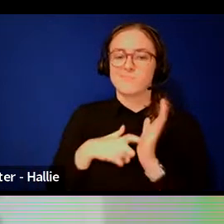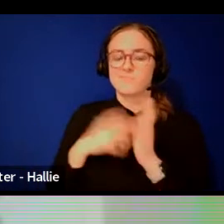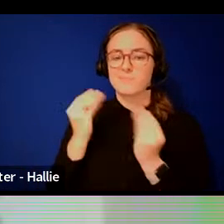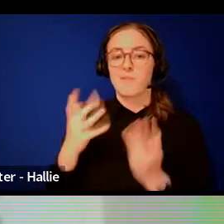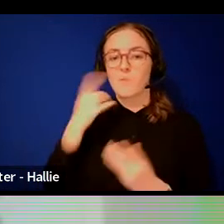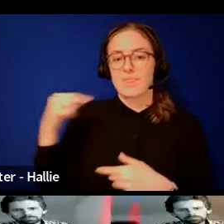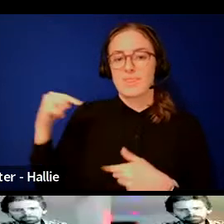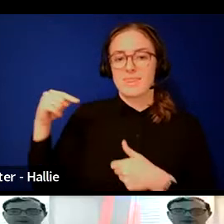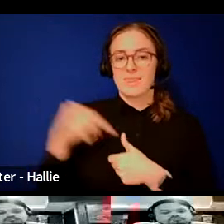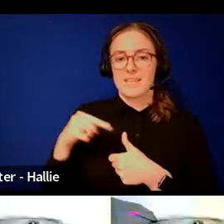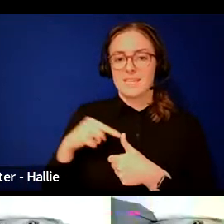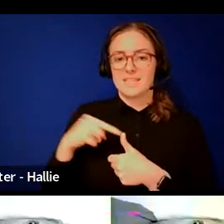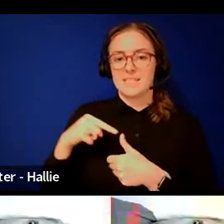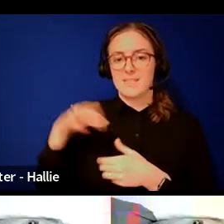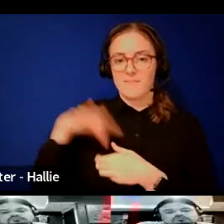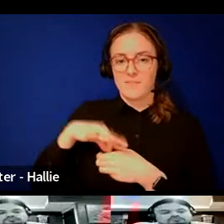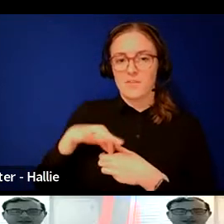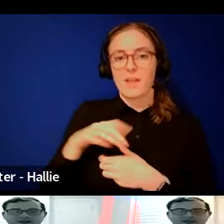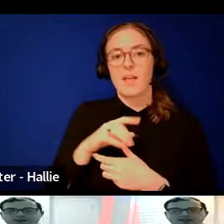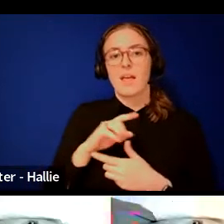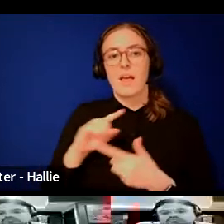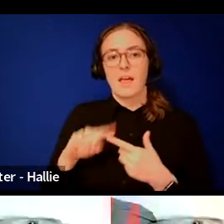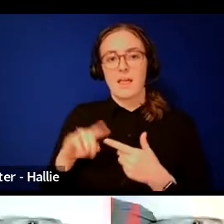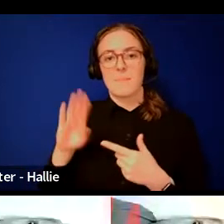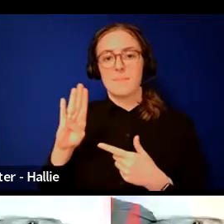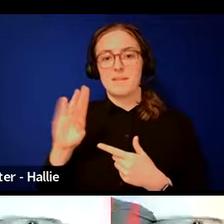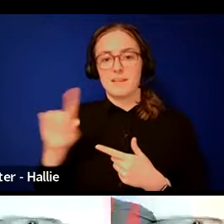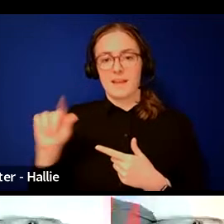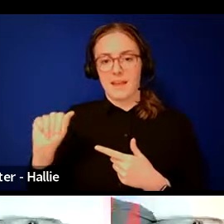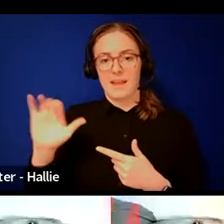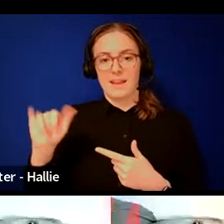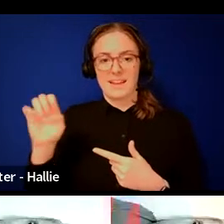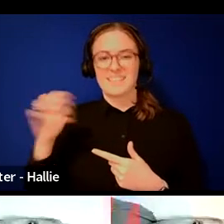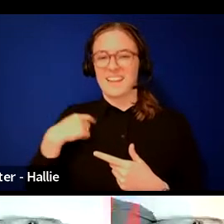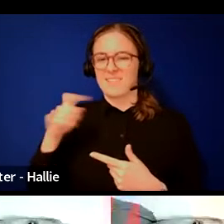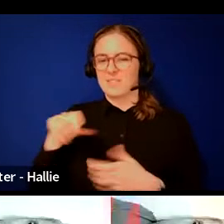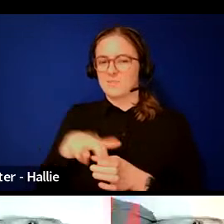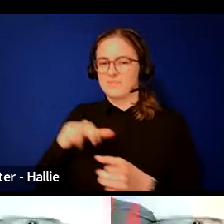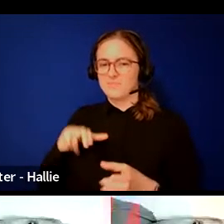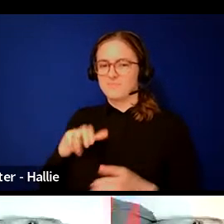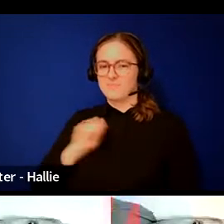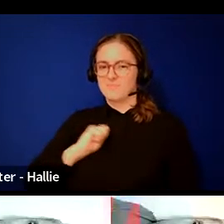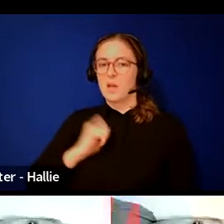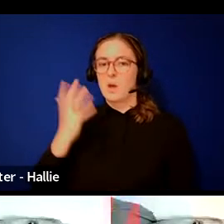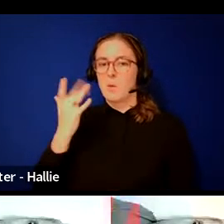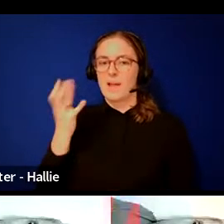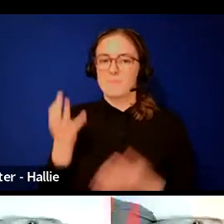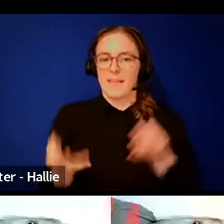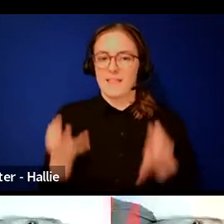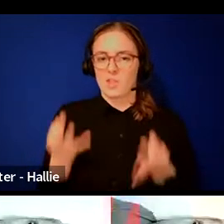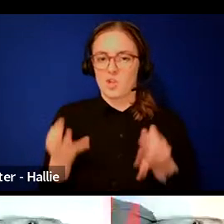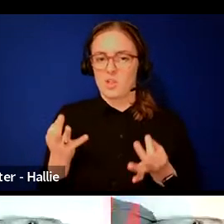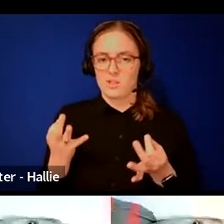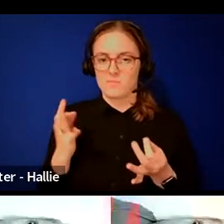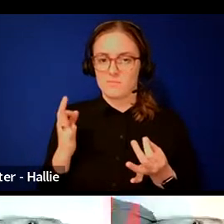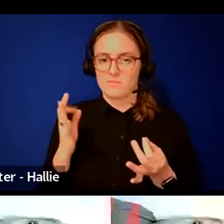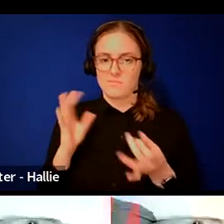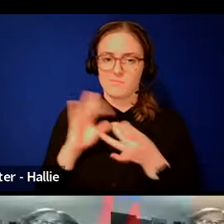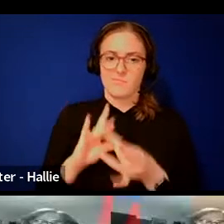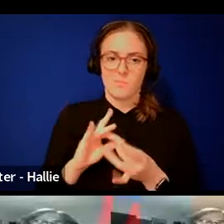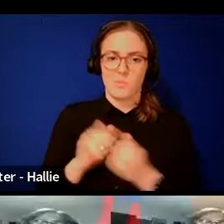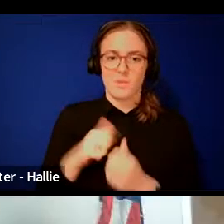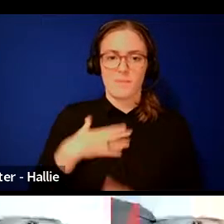voting item, and for 1400 Montello, the BZA case, I have to recuse myself due to ethical obligations with my federal government